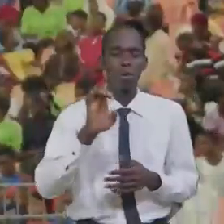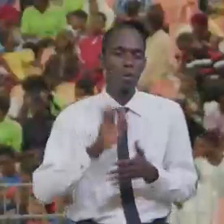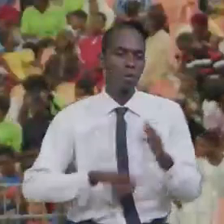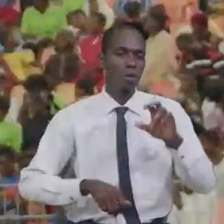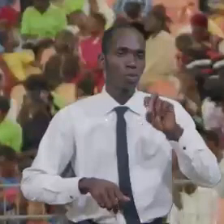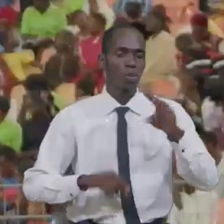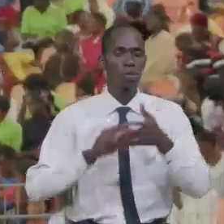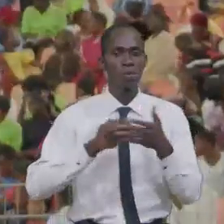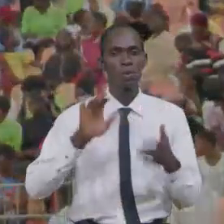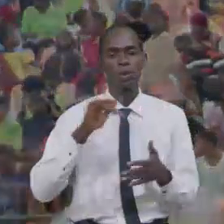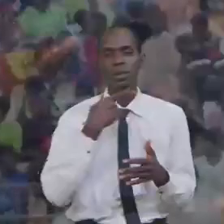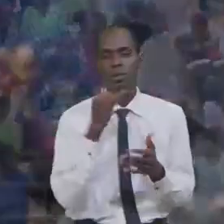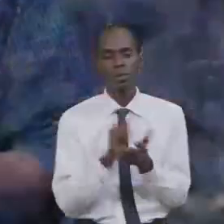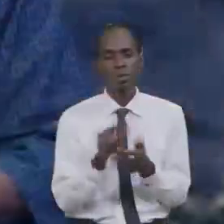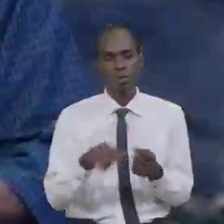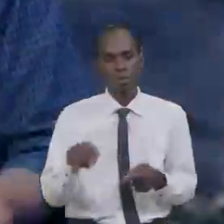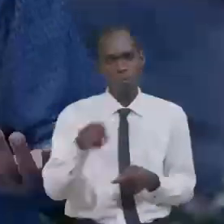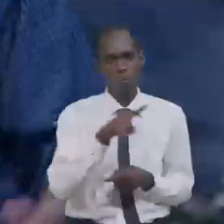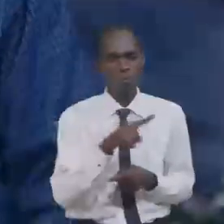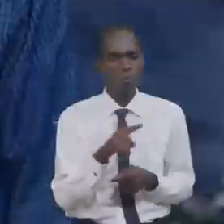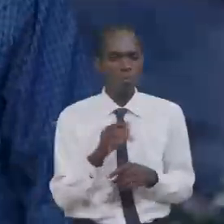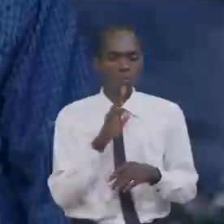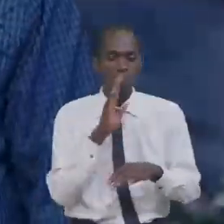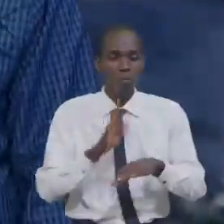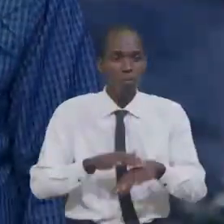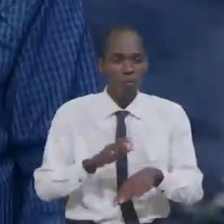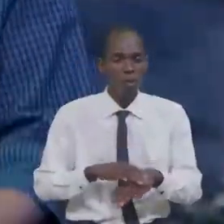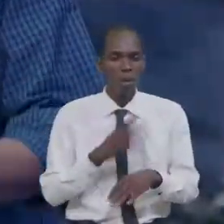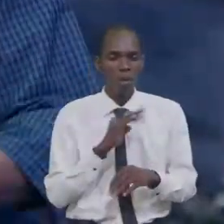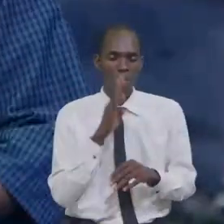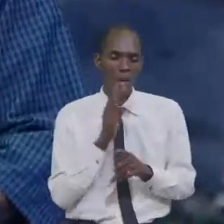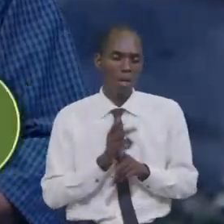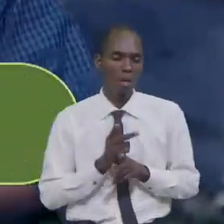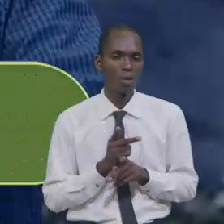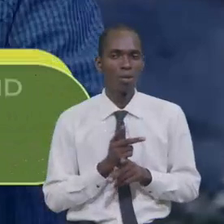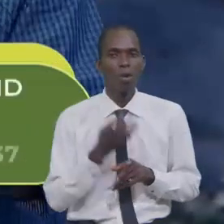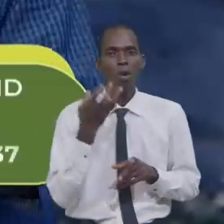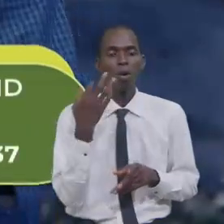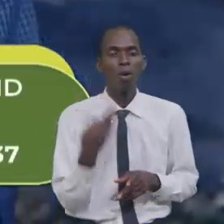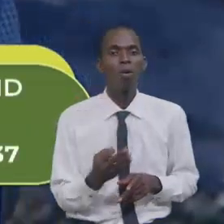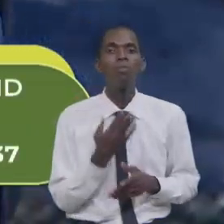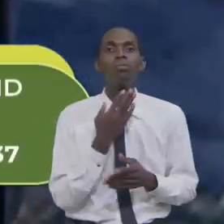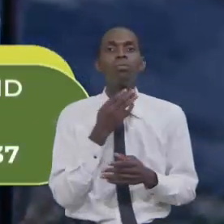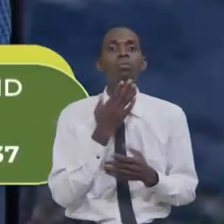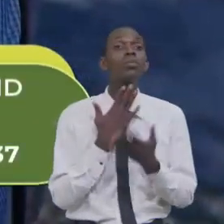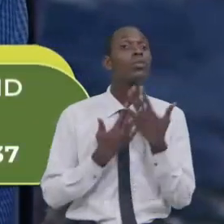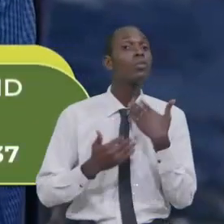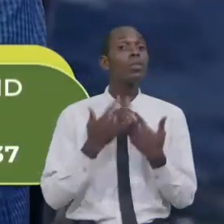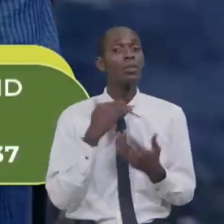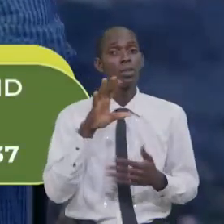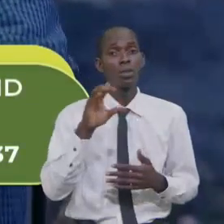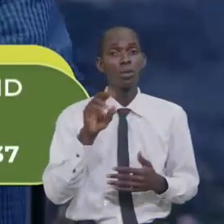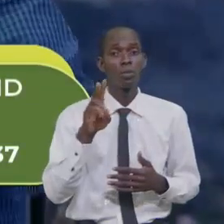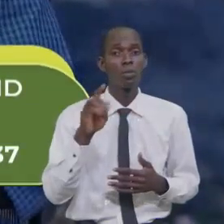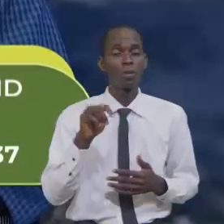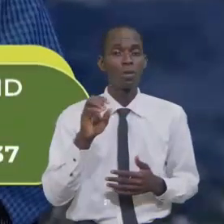he said unto them, take heed and beware of covetousness, for a man's life,